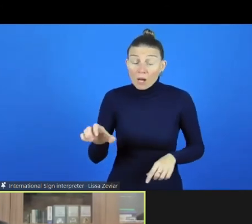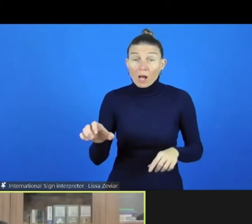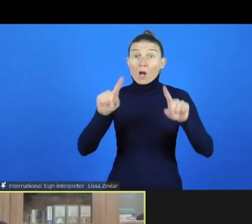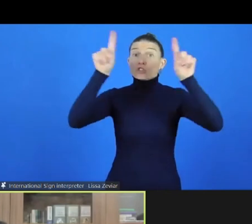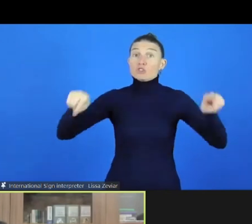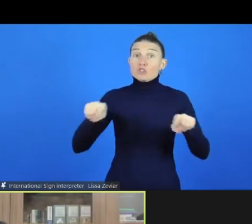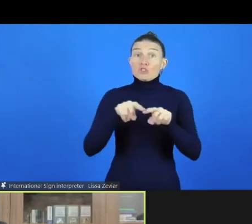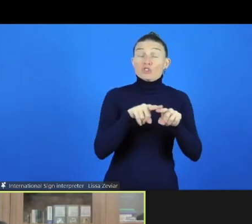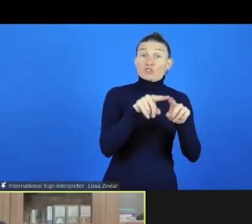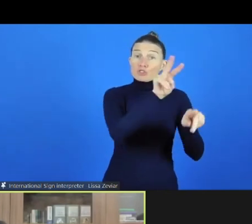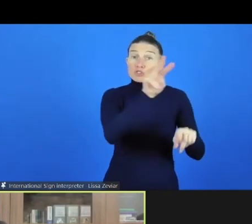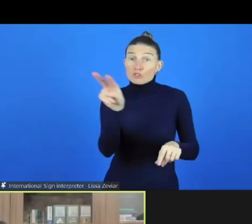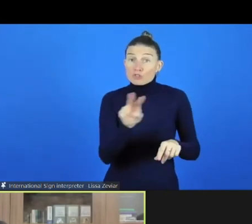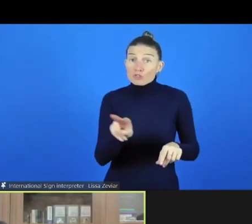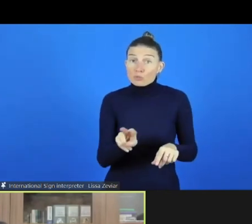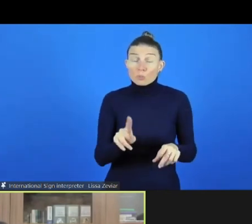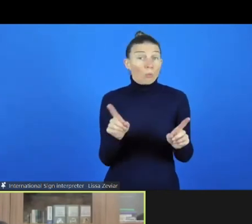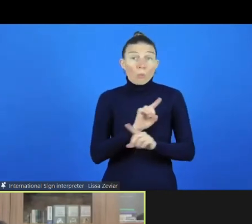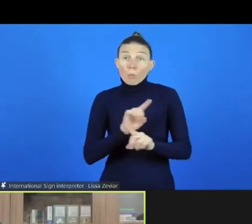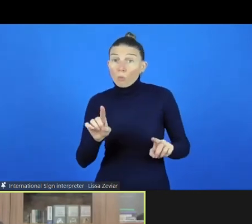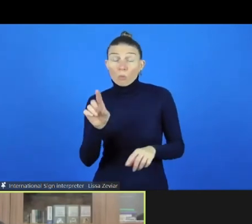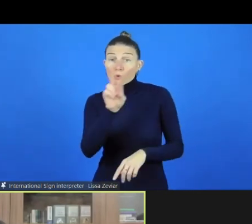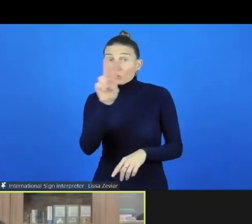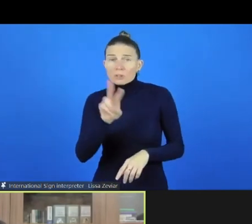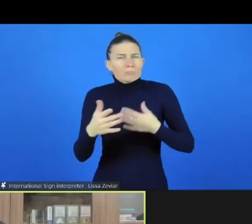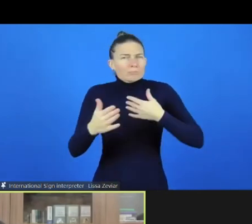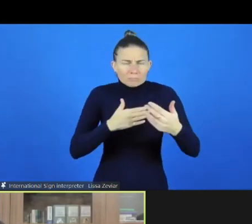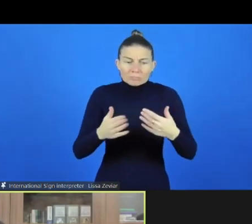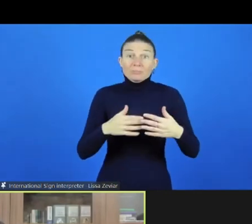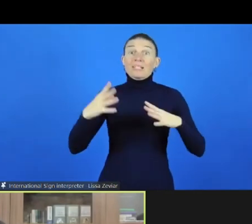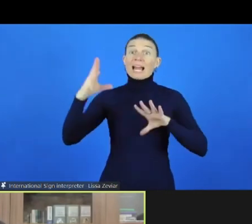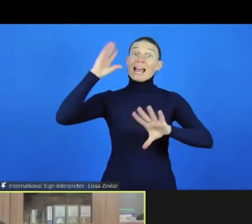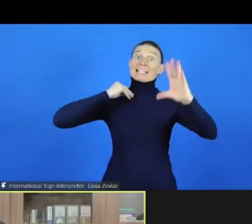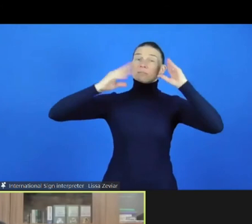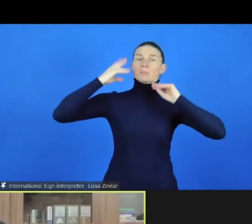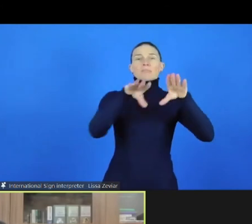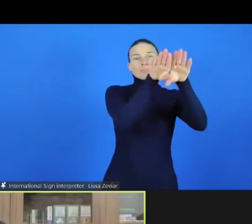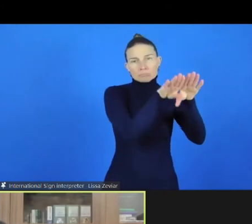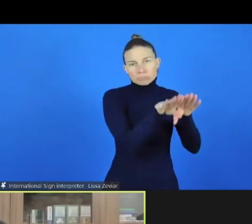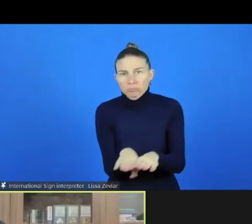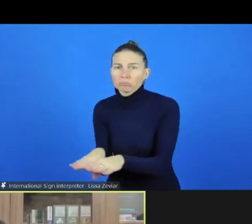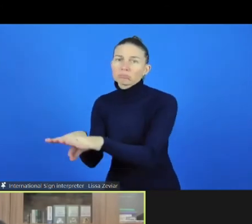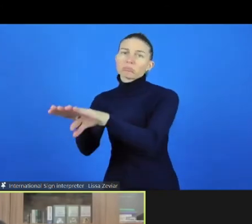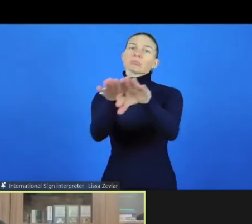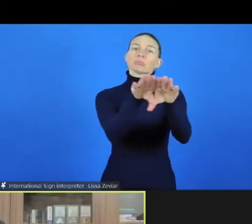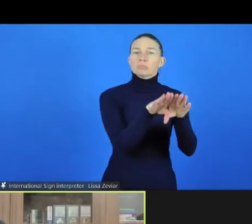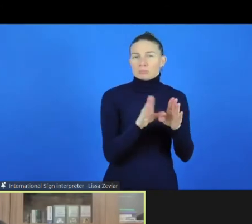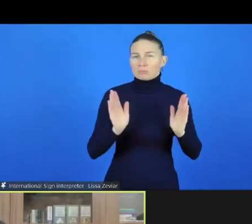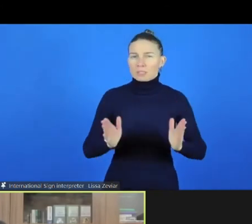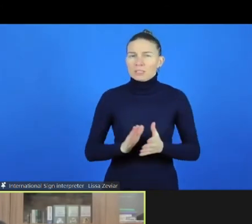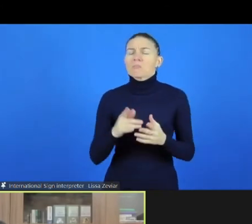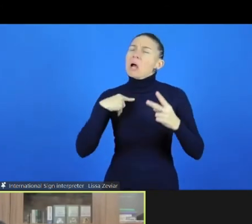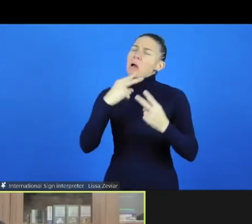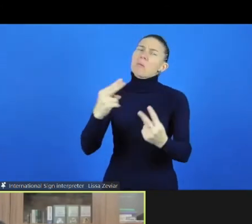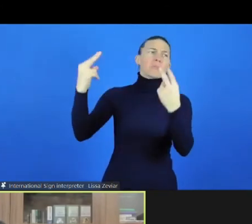same experience. And I think when I step back and look into my role and what we've been doing in India, I think there are a couple of things which I